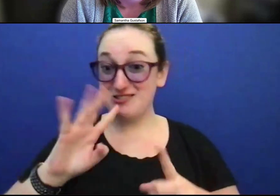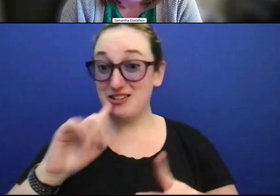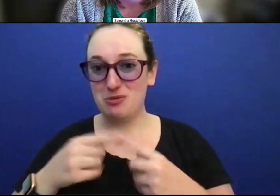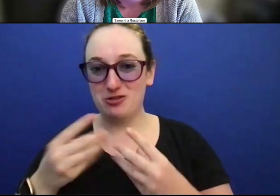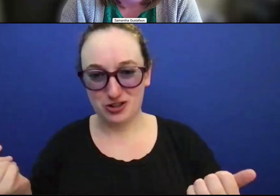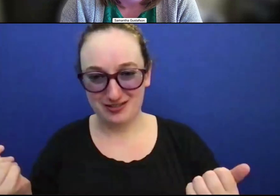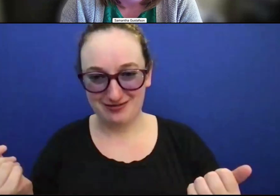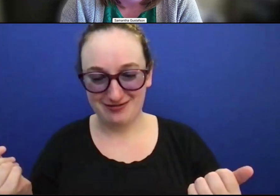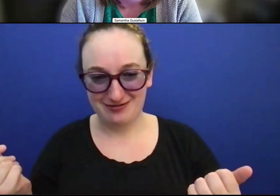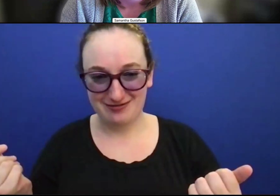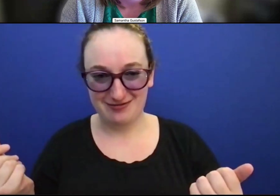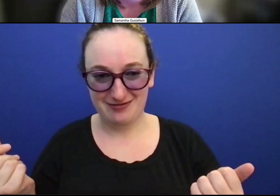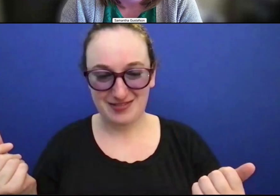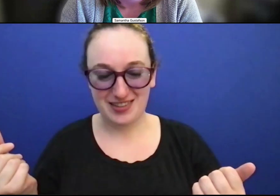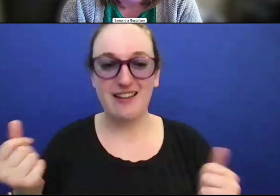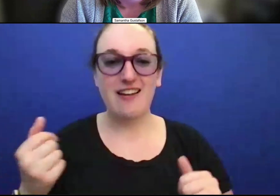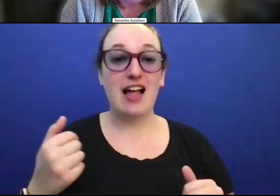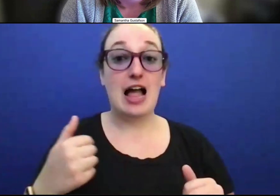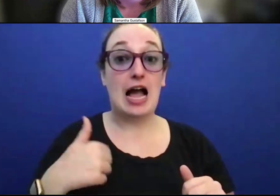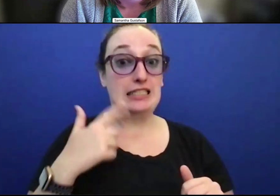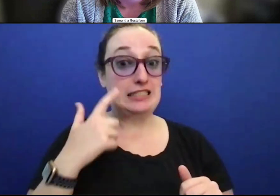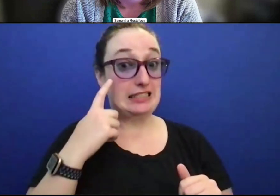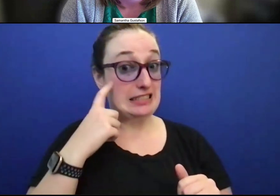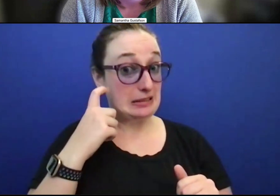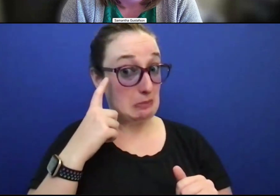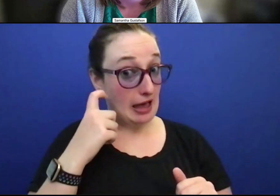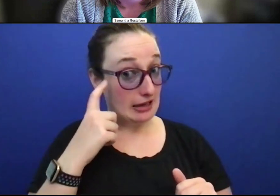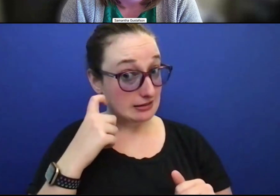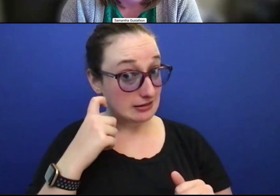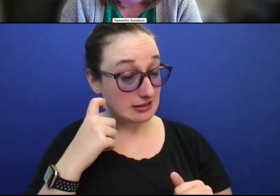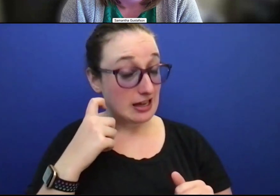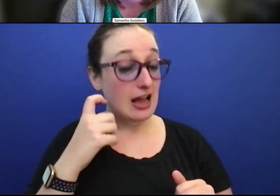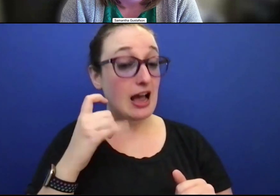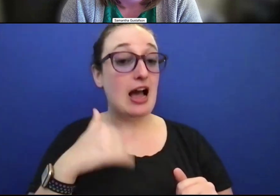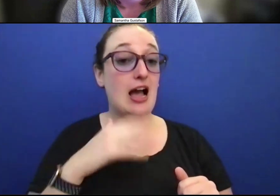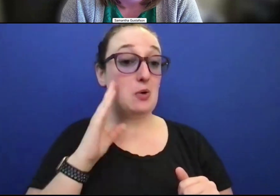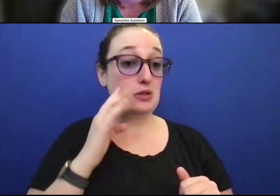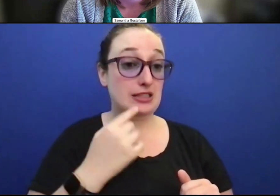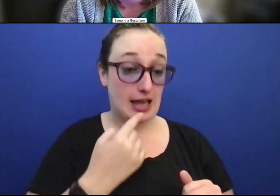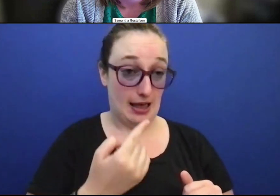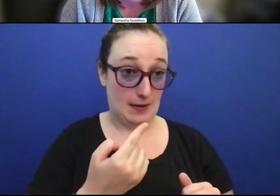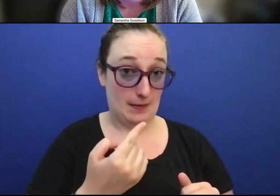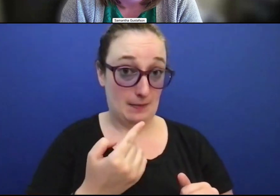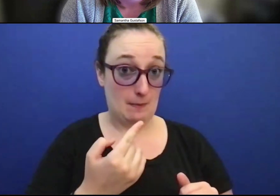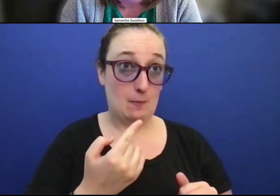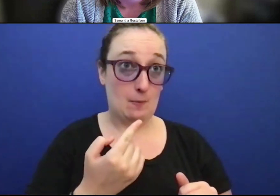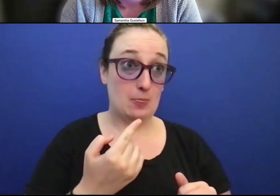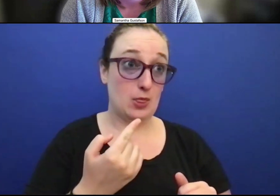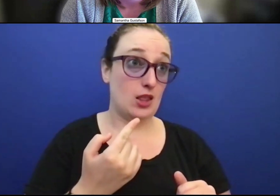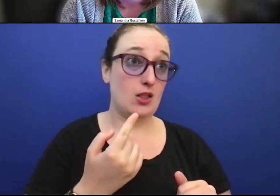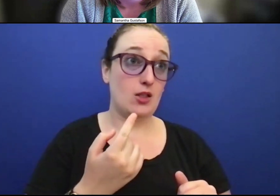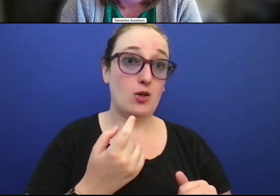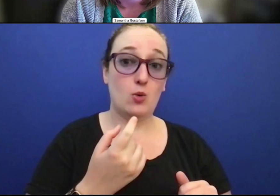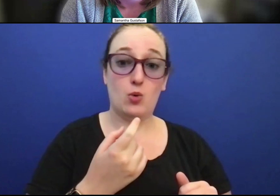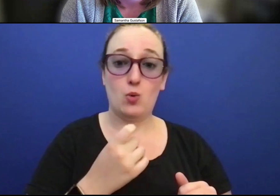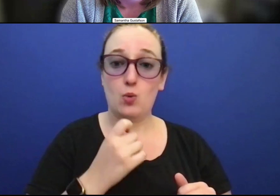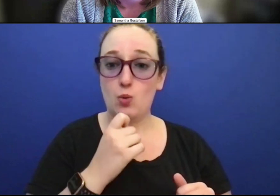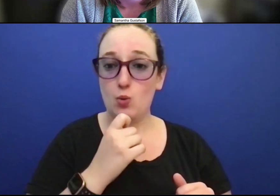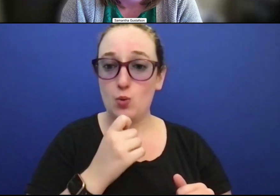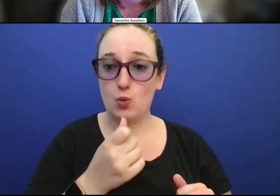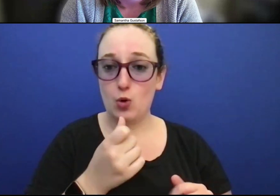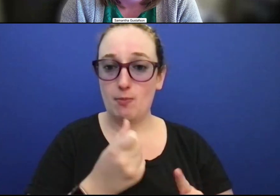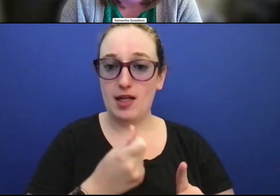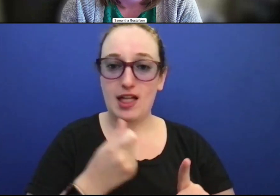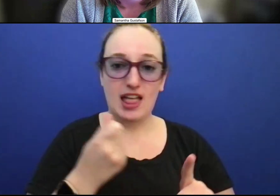about it? Um, I suspect, though, that what I'm going to have to say is going to be less impactful than what